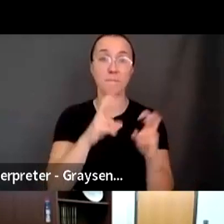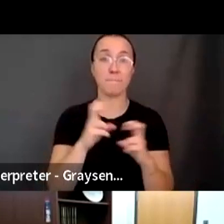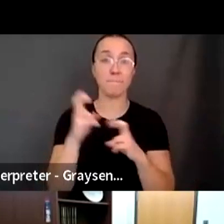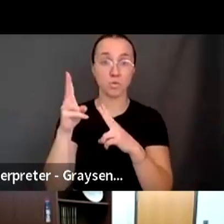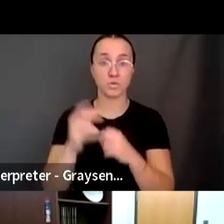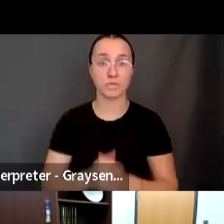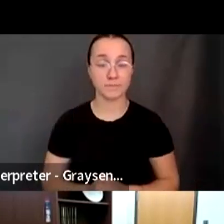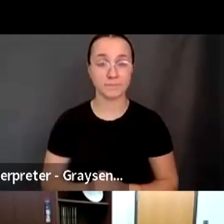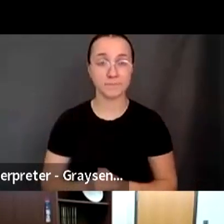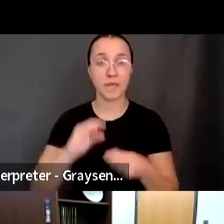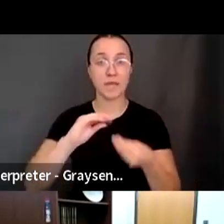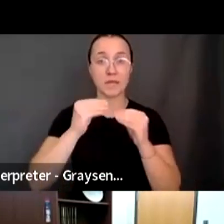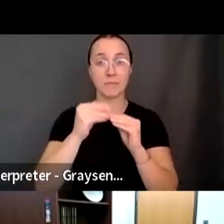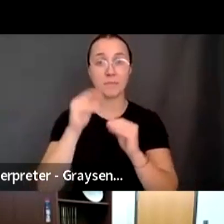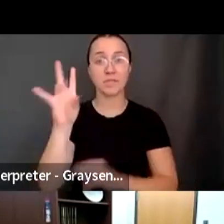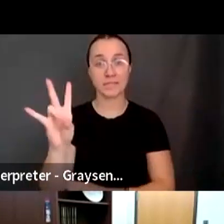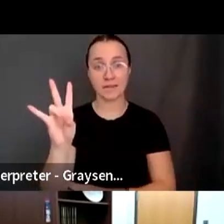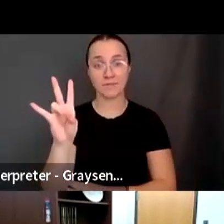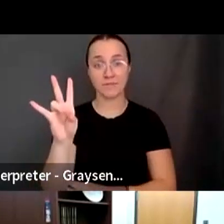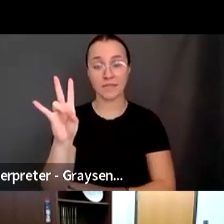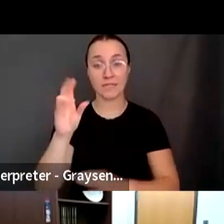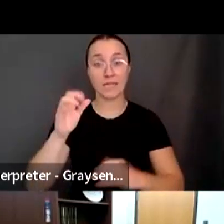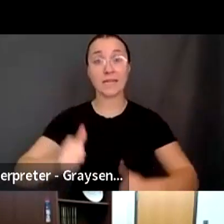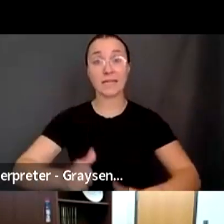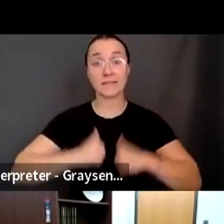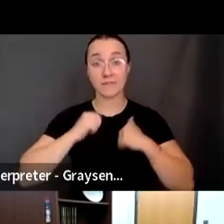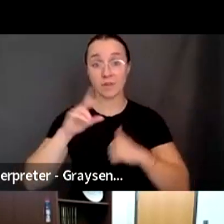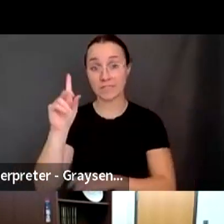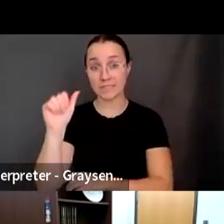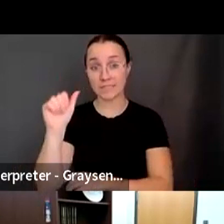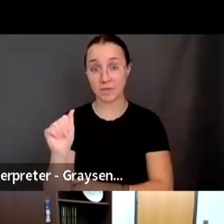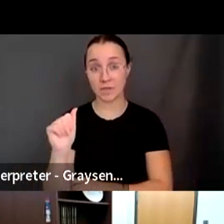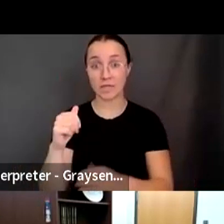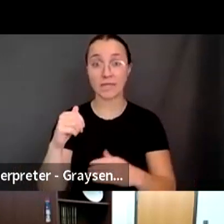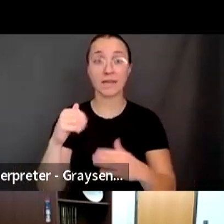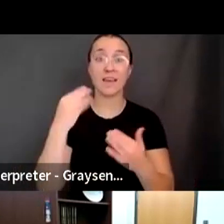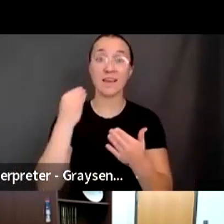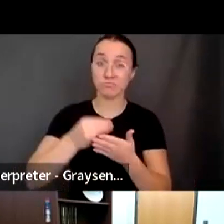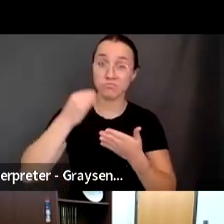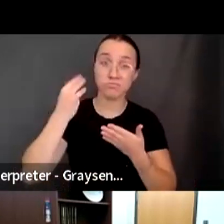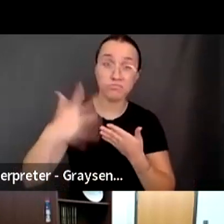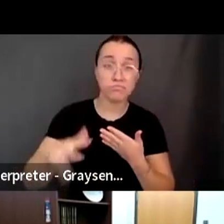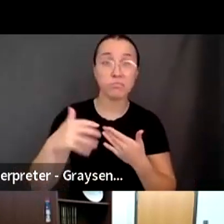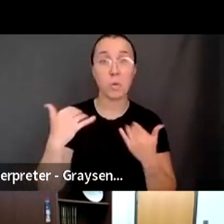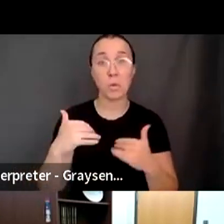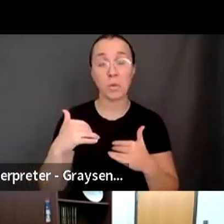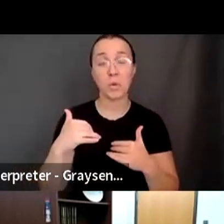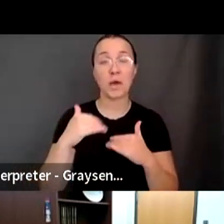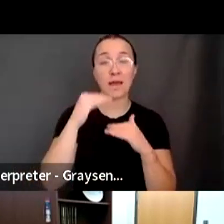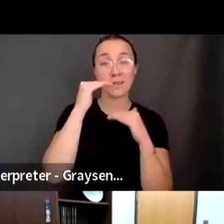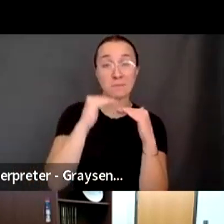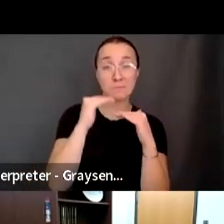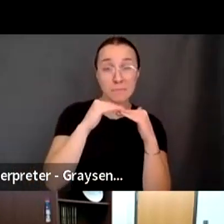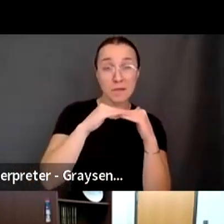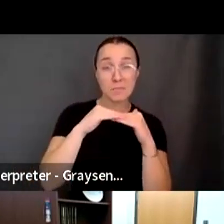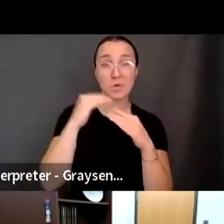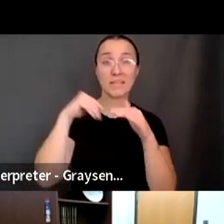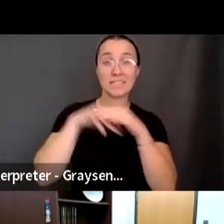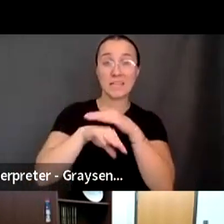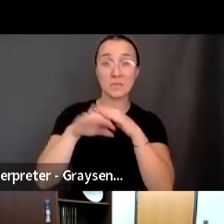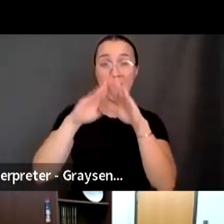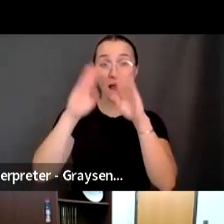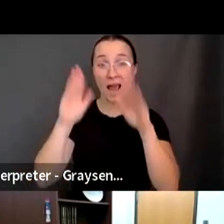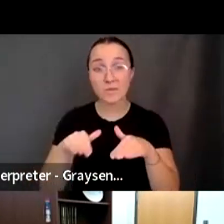Number seven, living with a disability is very expensive, and the lack of accessible housing and